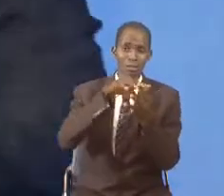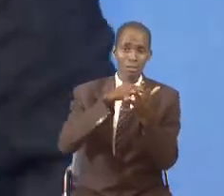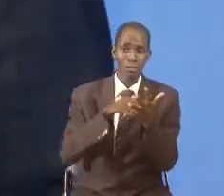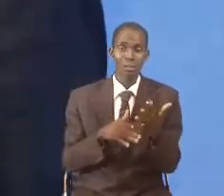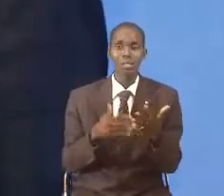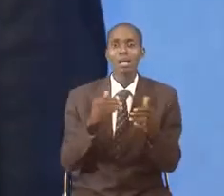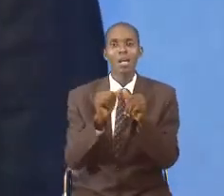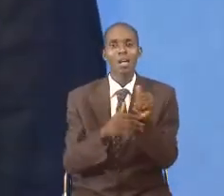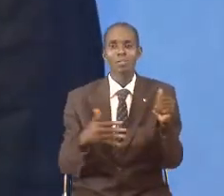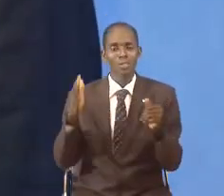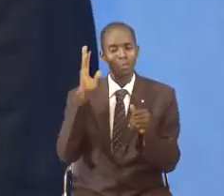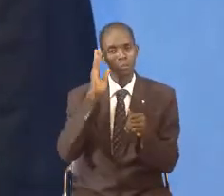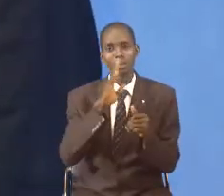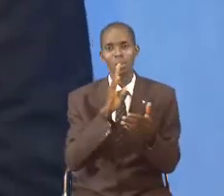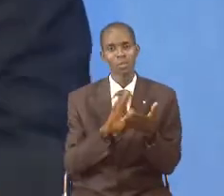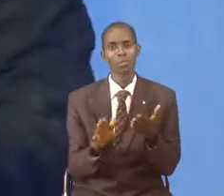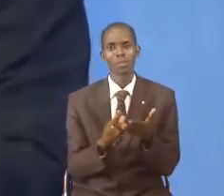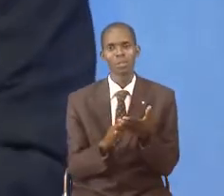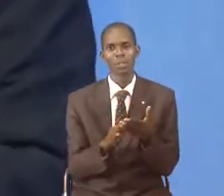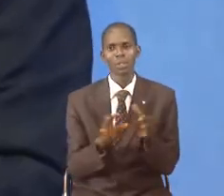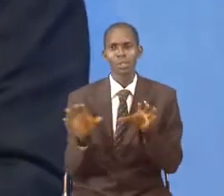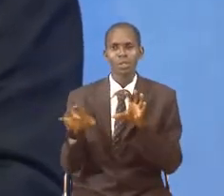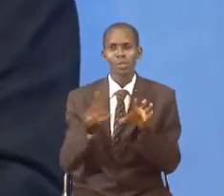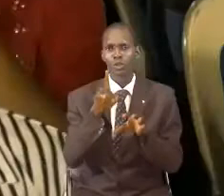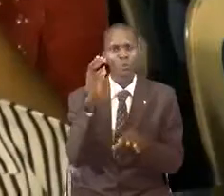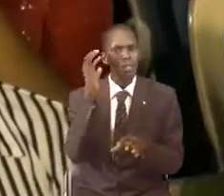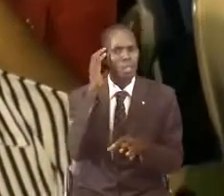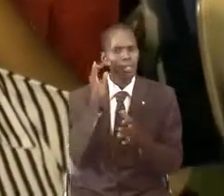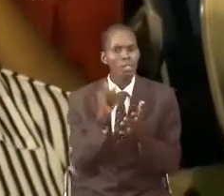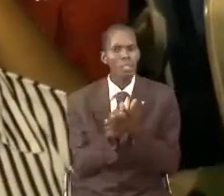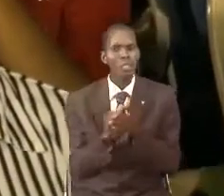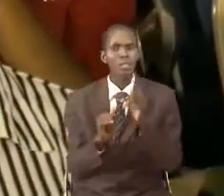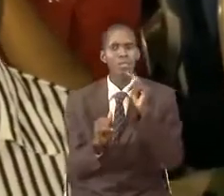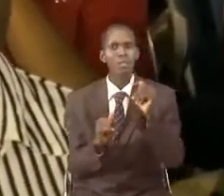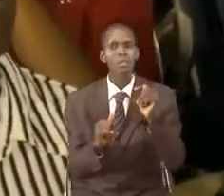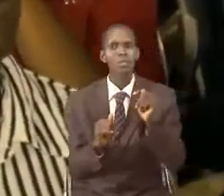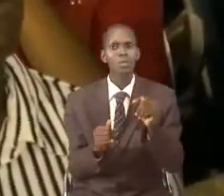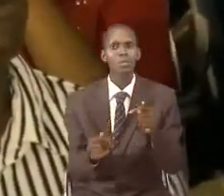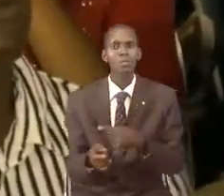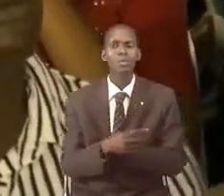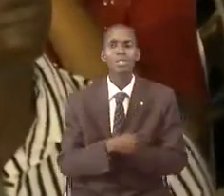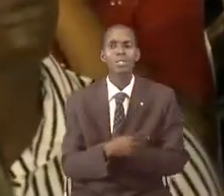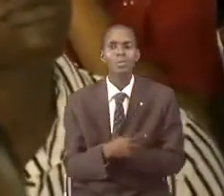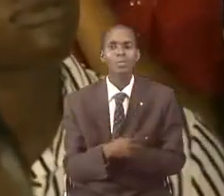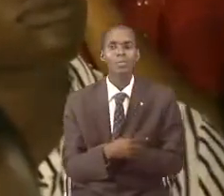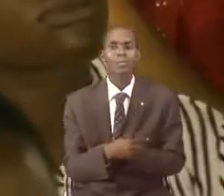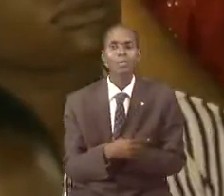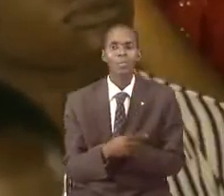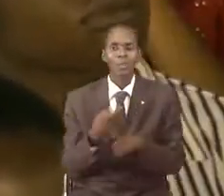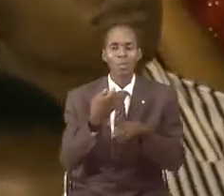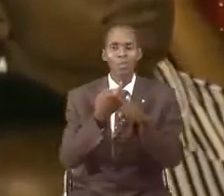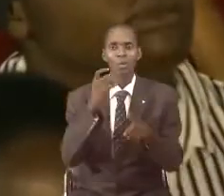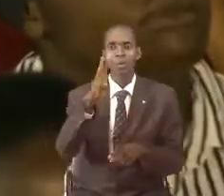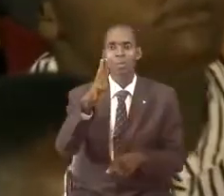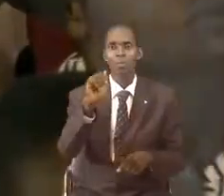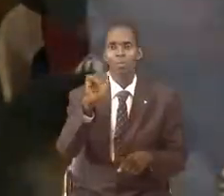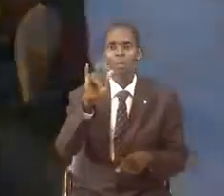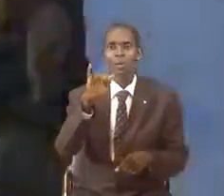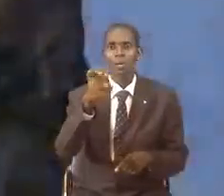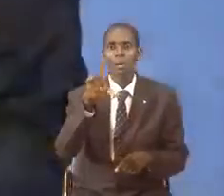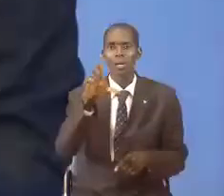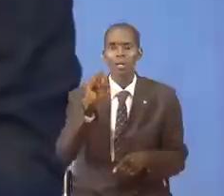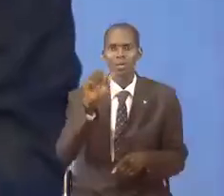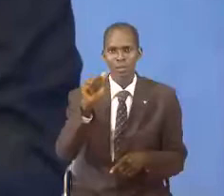did this, I did that, forgiveness will come. Did you hear that testimony